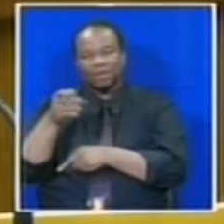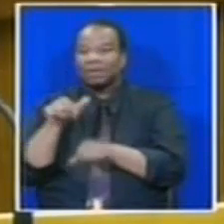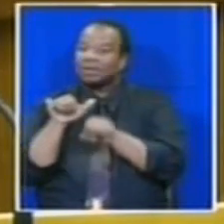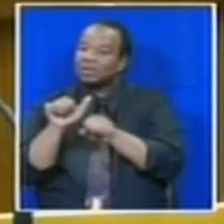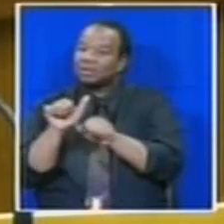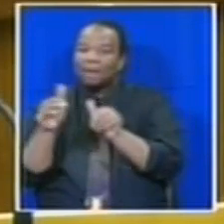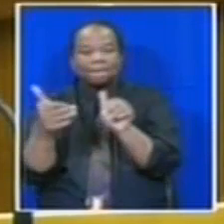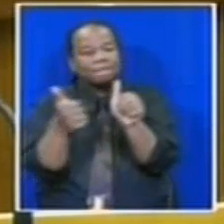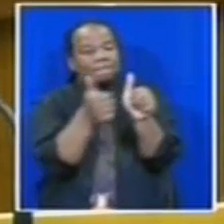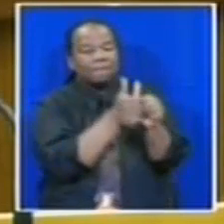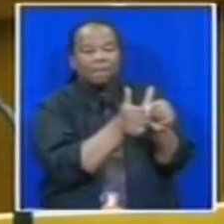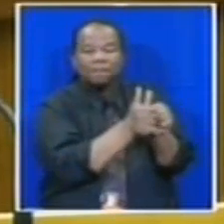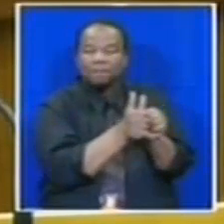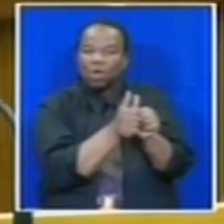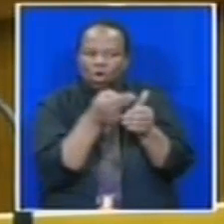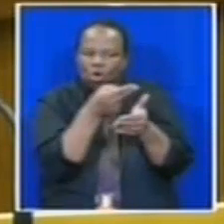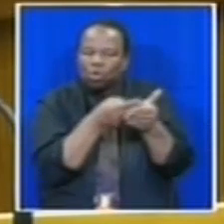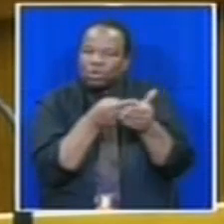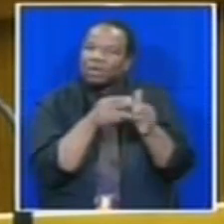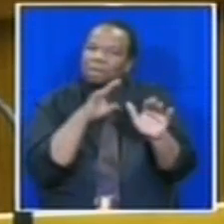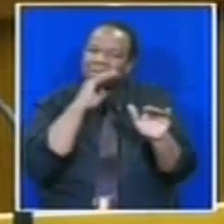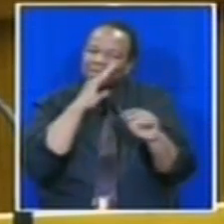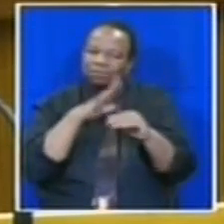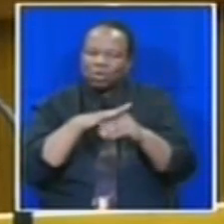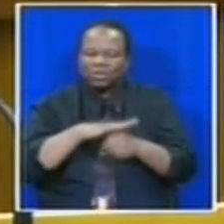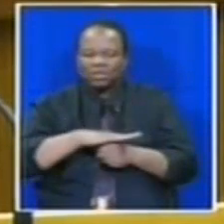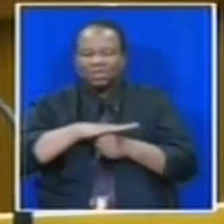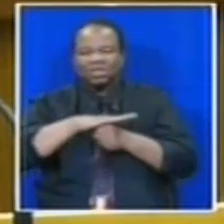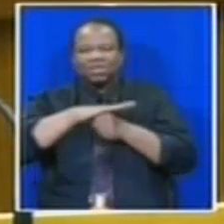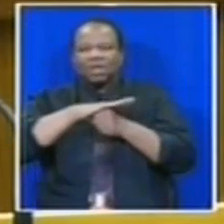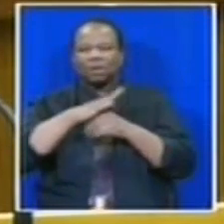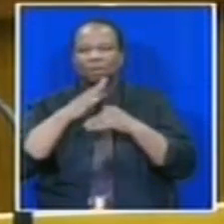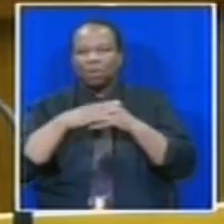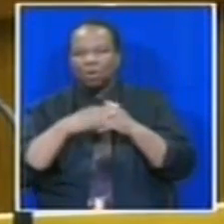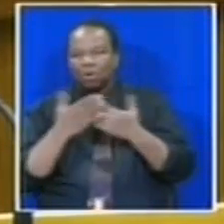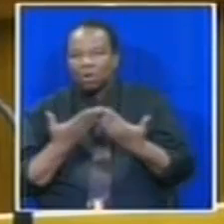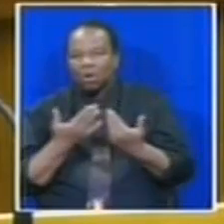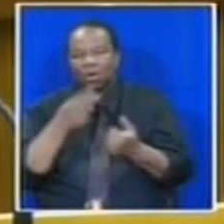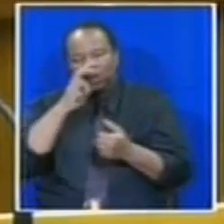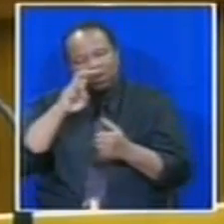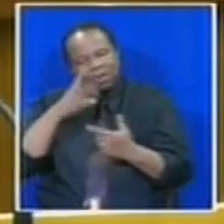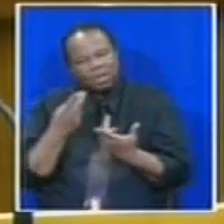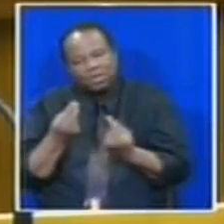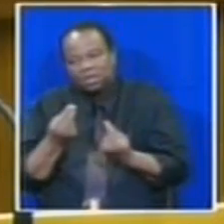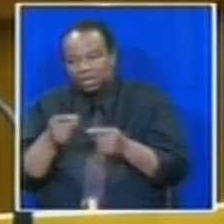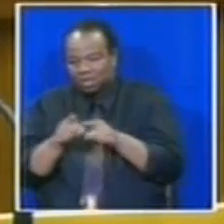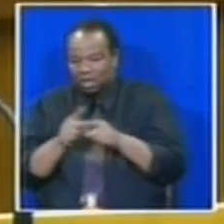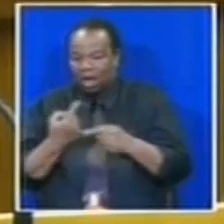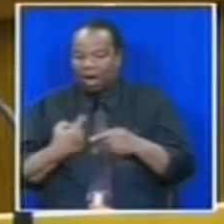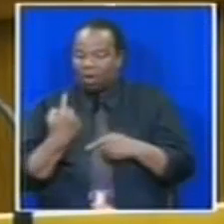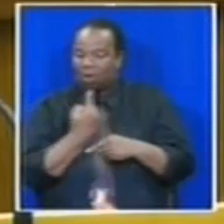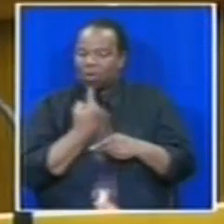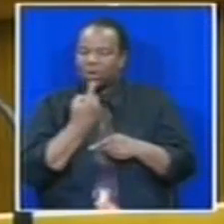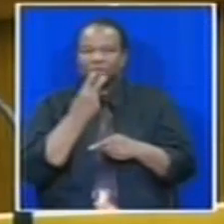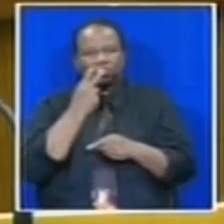therefore, is under pressure. It is as if we have put unnecessary hurdles in our own way in trying to